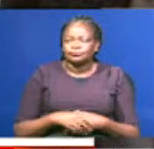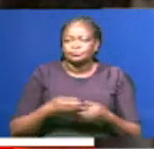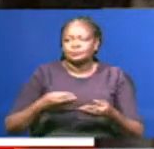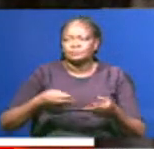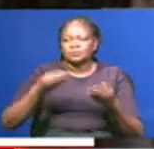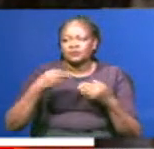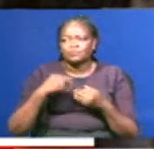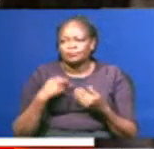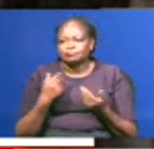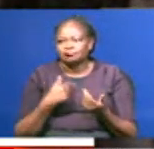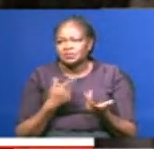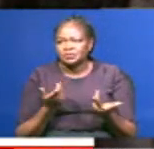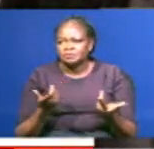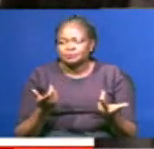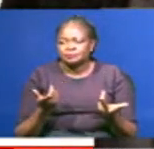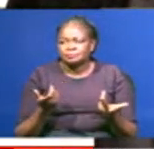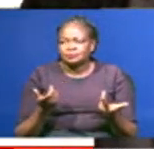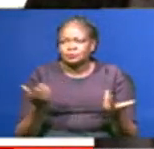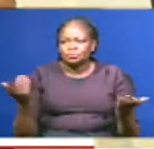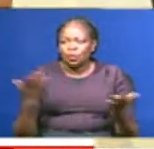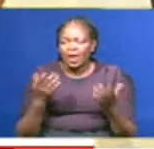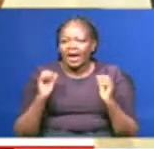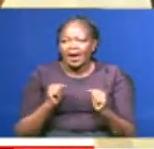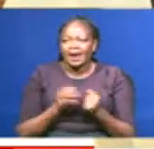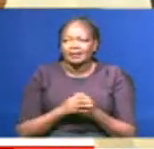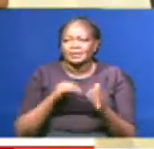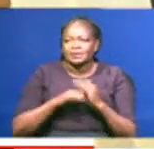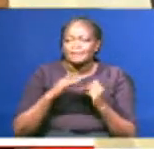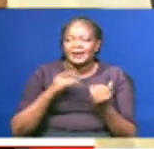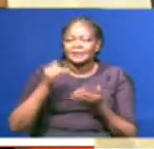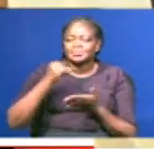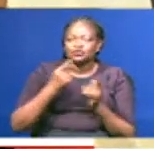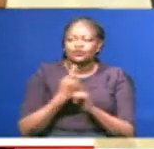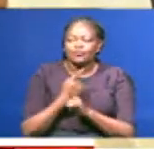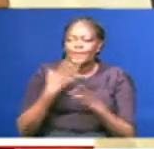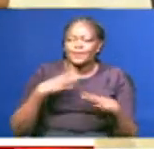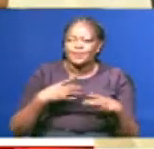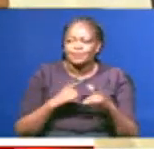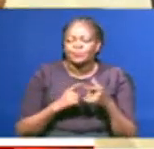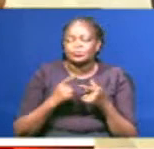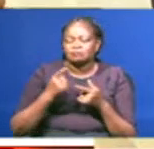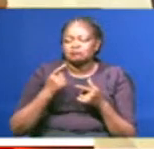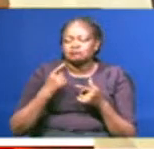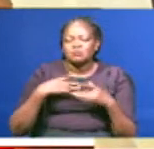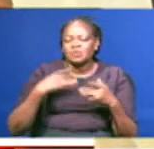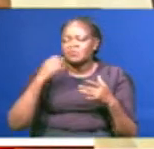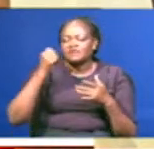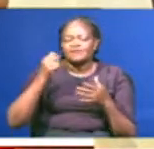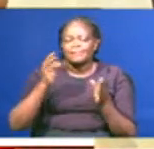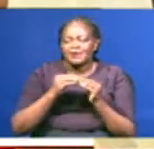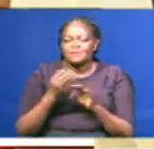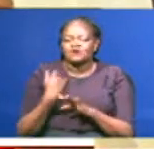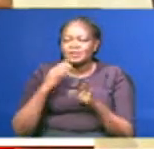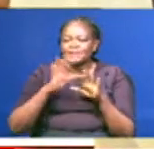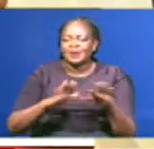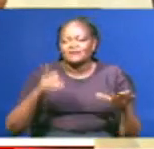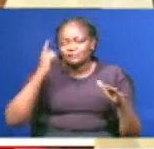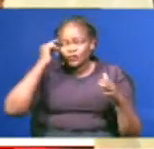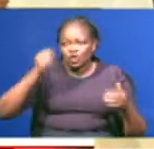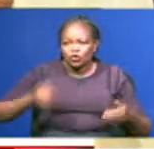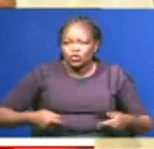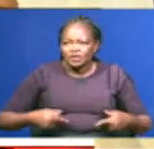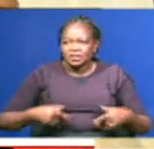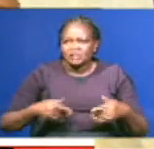where I can sell my art to different people I've never met before. It's like a market for the young people